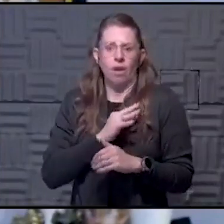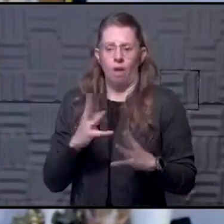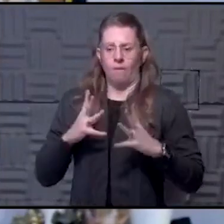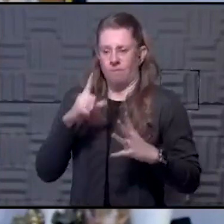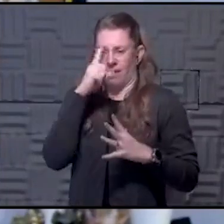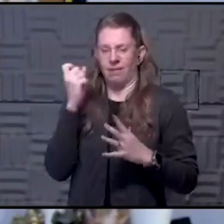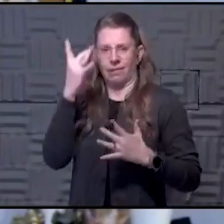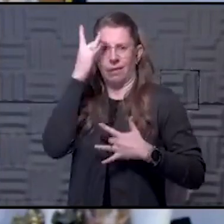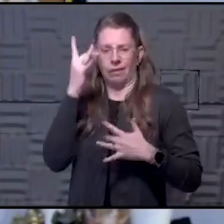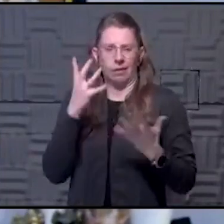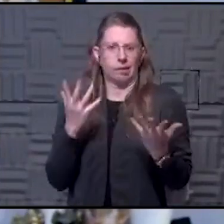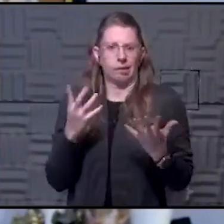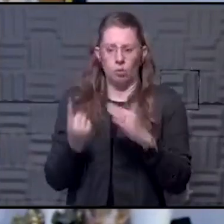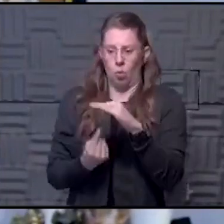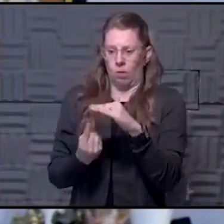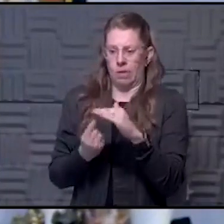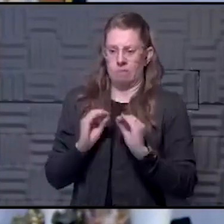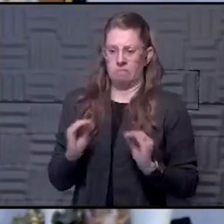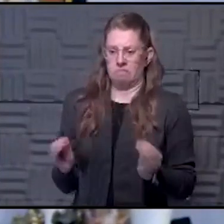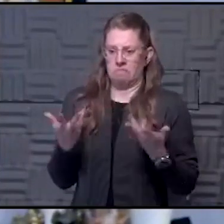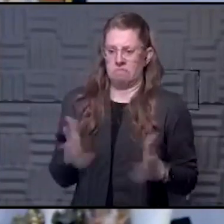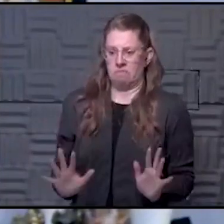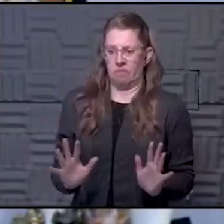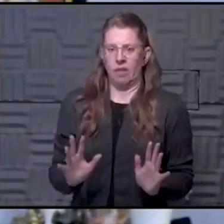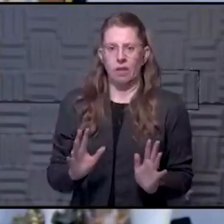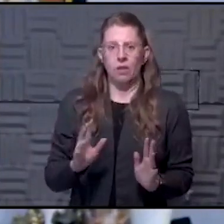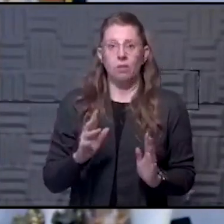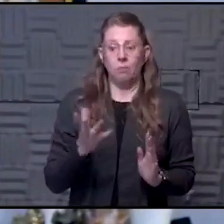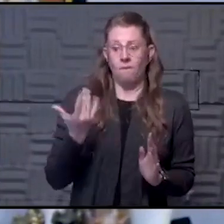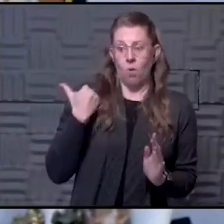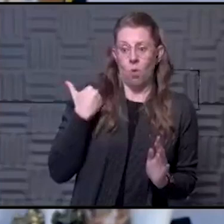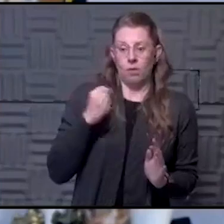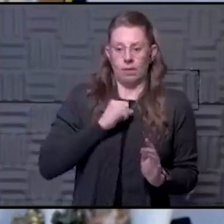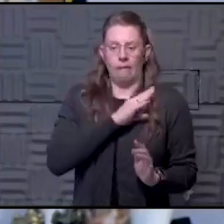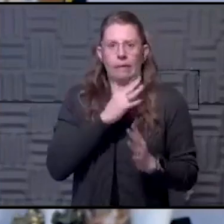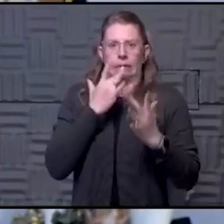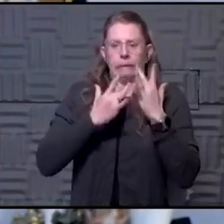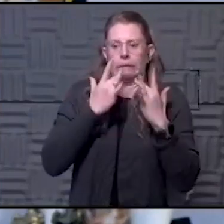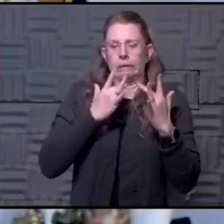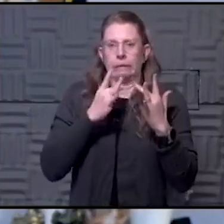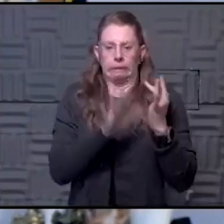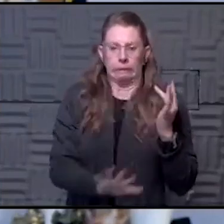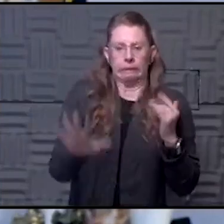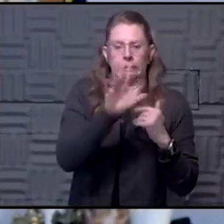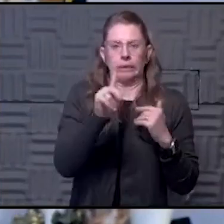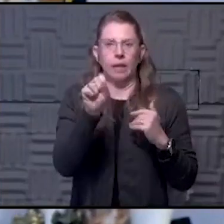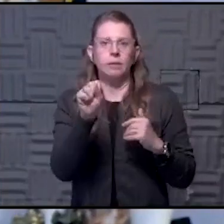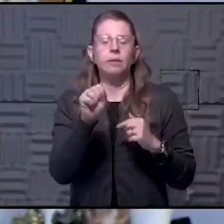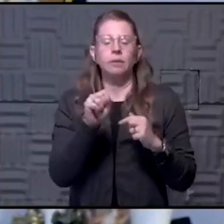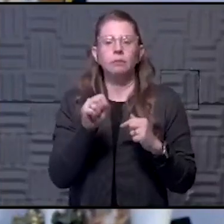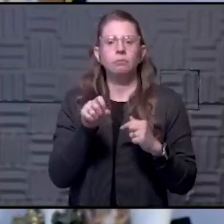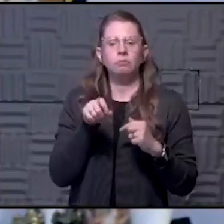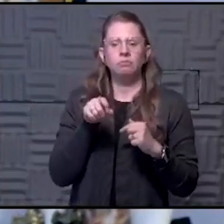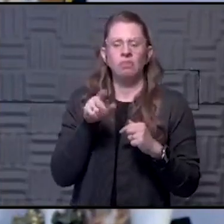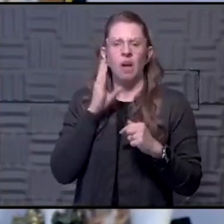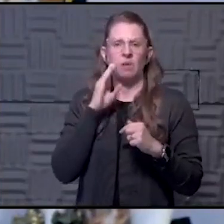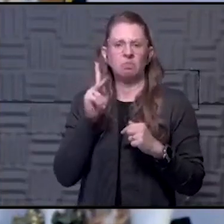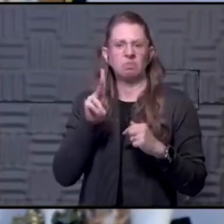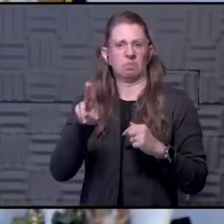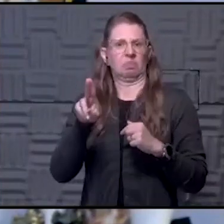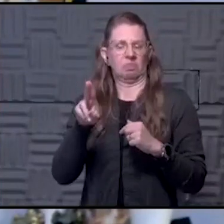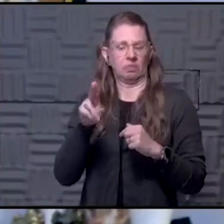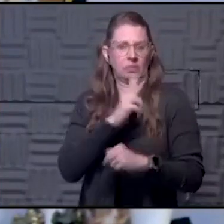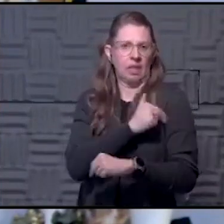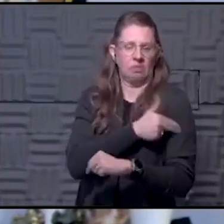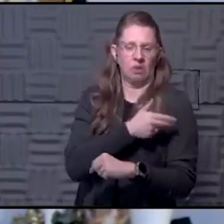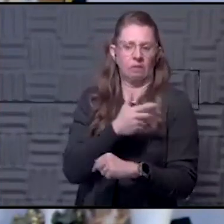periods are done. So there's not a staff crunch around the state like we were seeing. And I know you guys felt that, but that was, whether it was urban